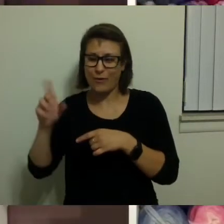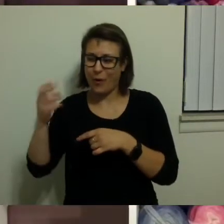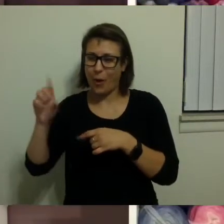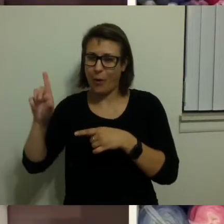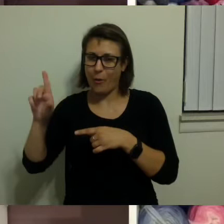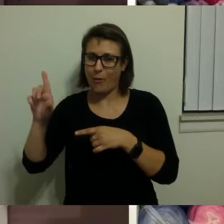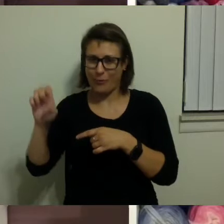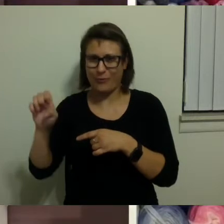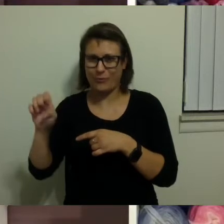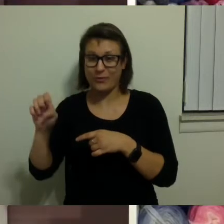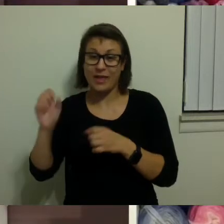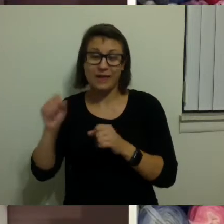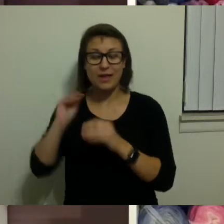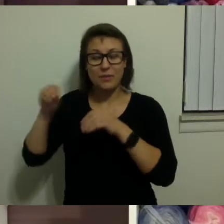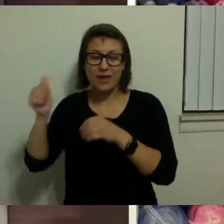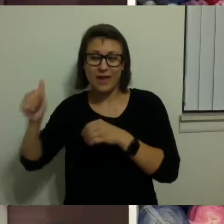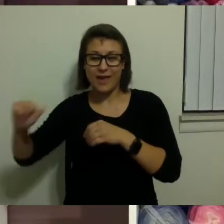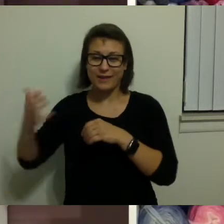put anything in that hole.